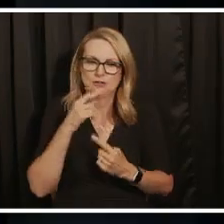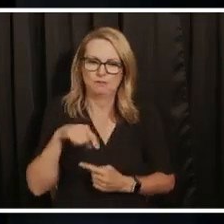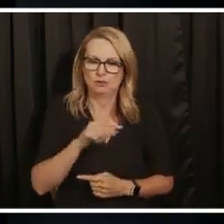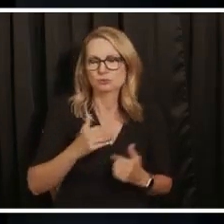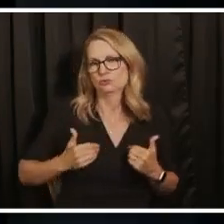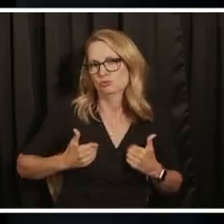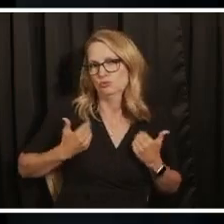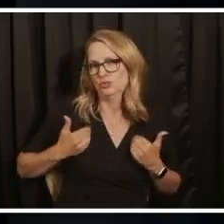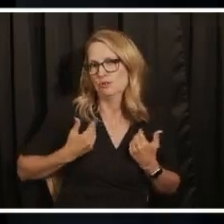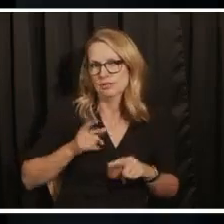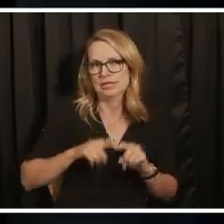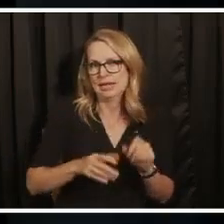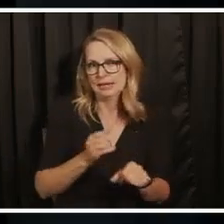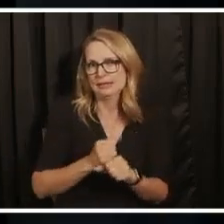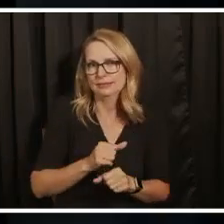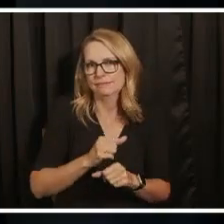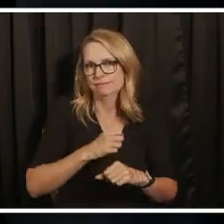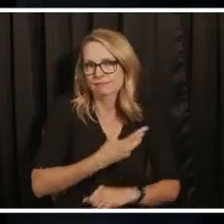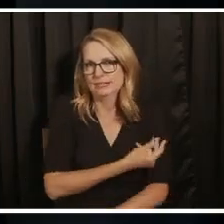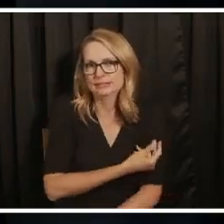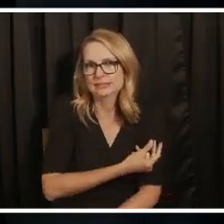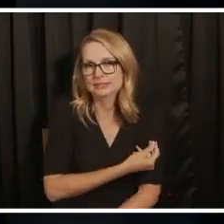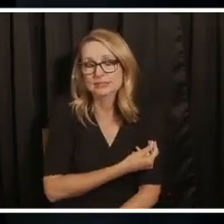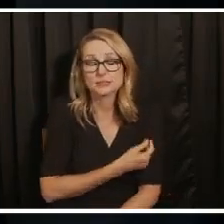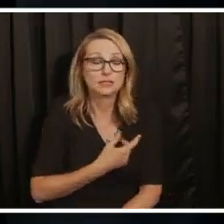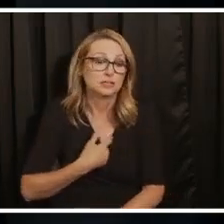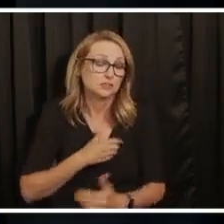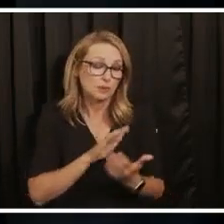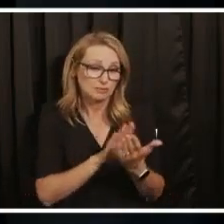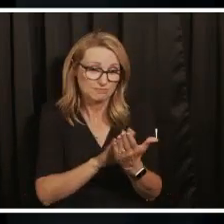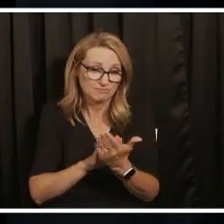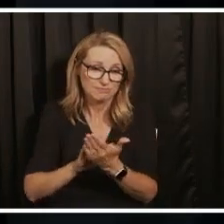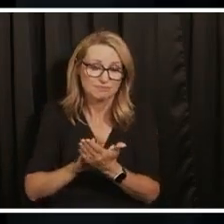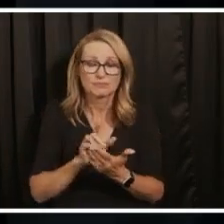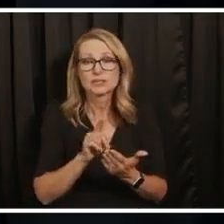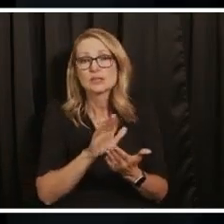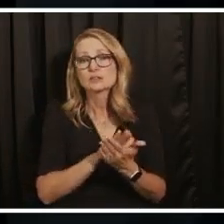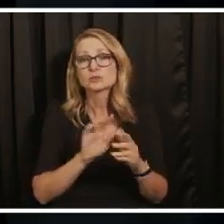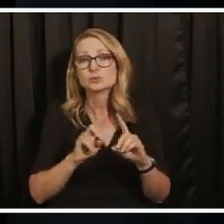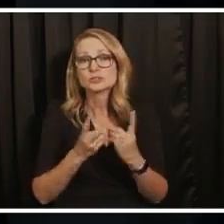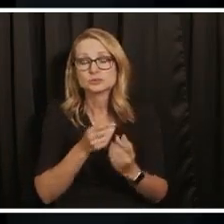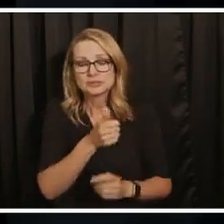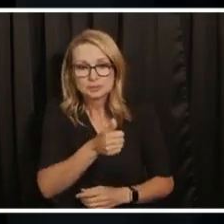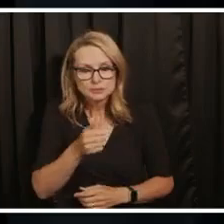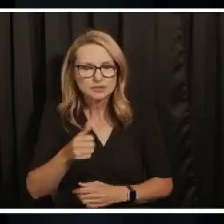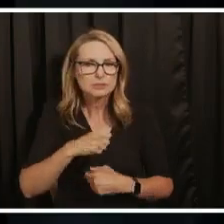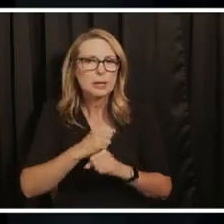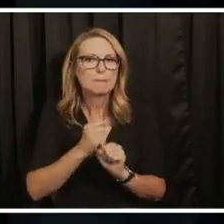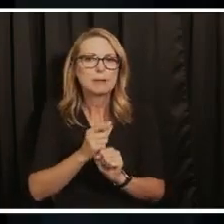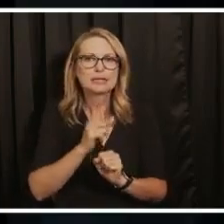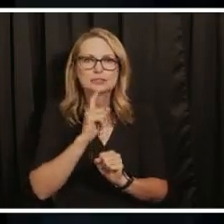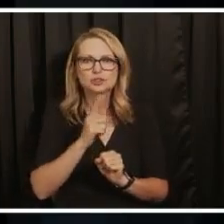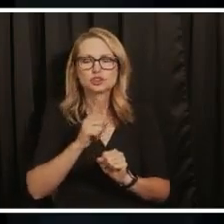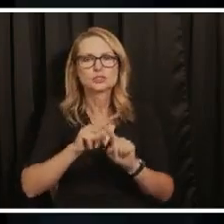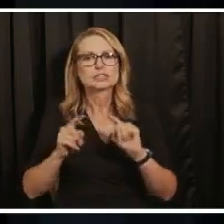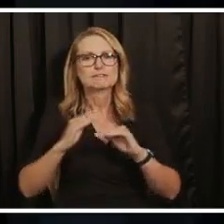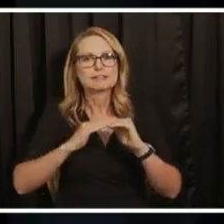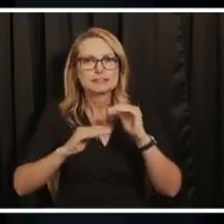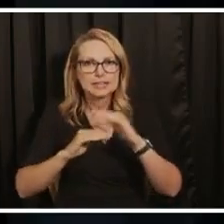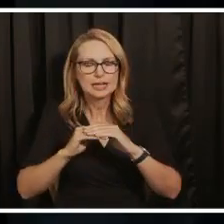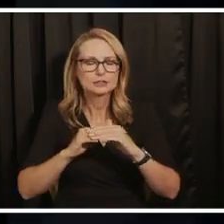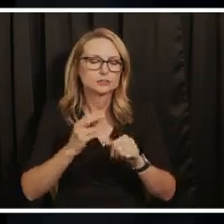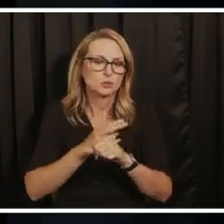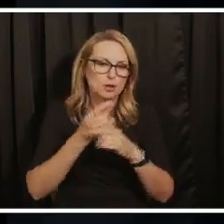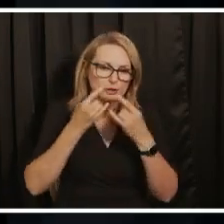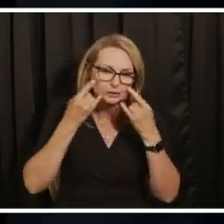I applaud the many school districts that are working on making sure that through layered protection, including mask wearing,